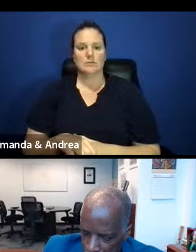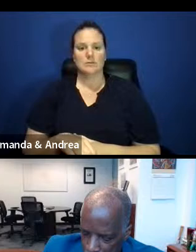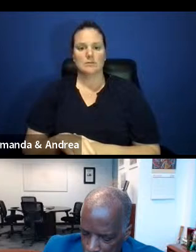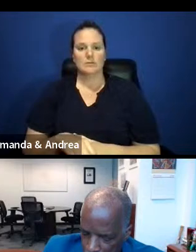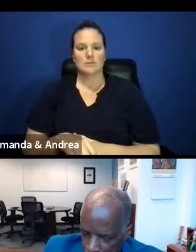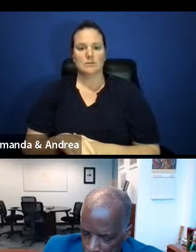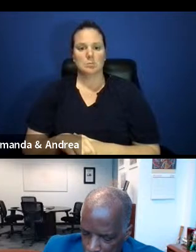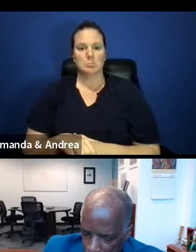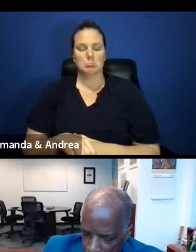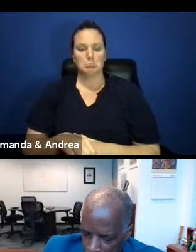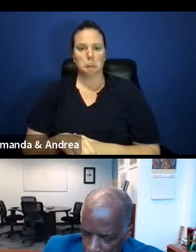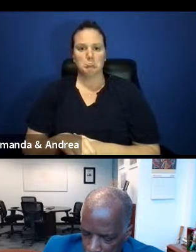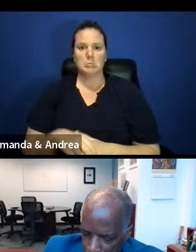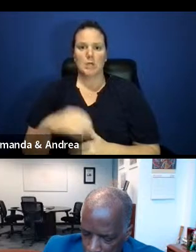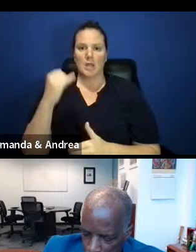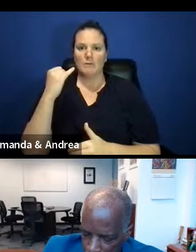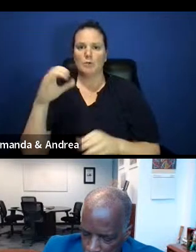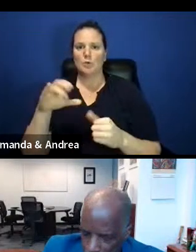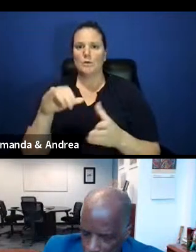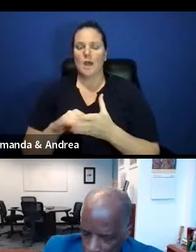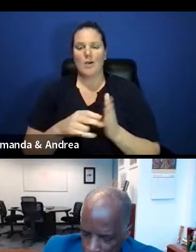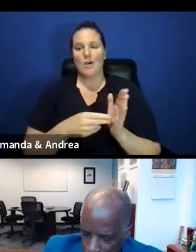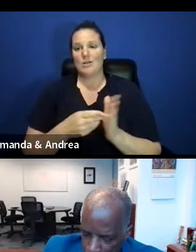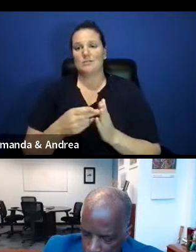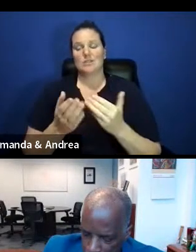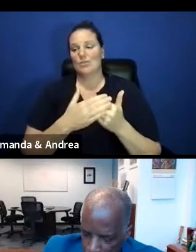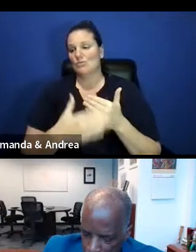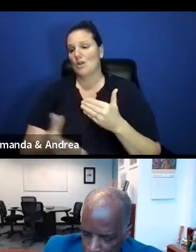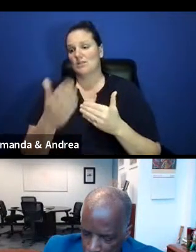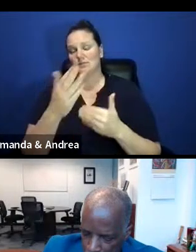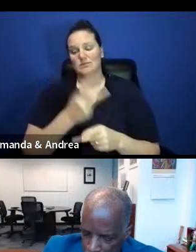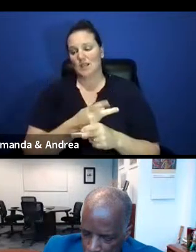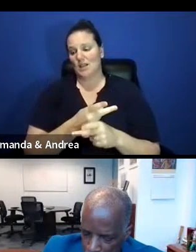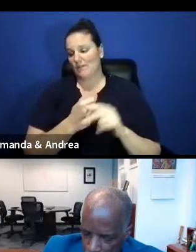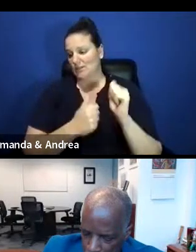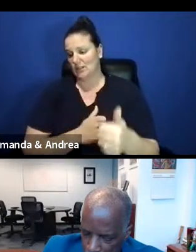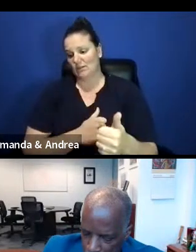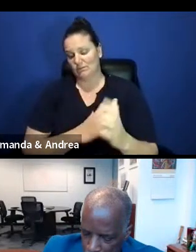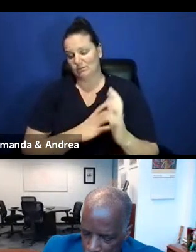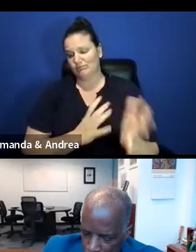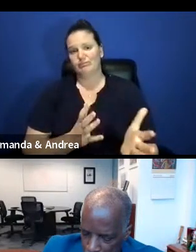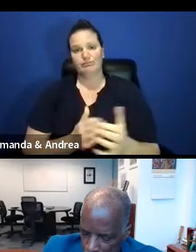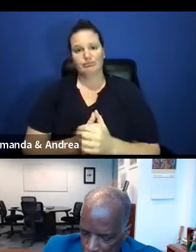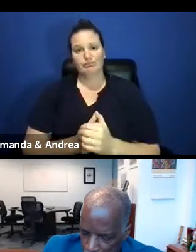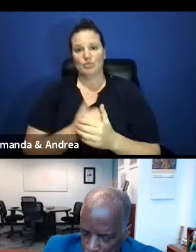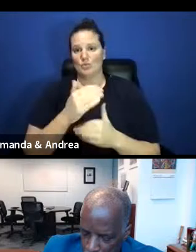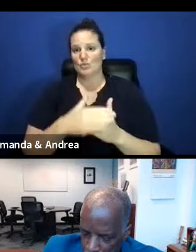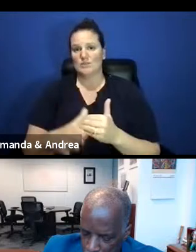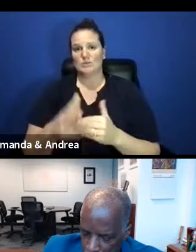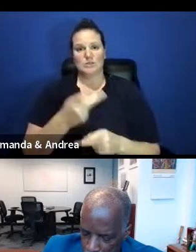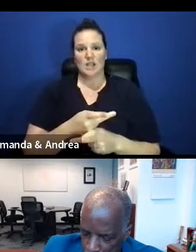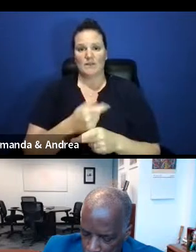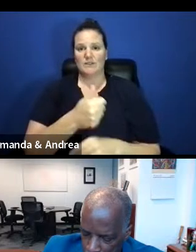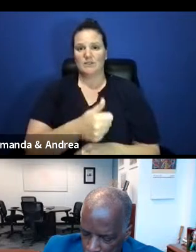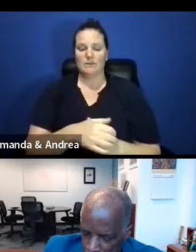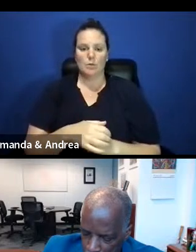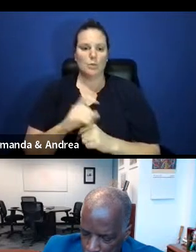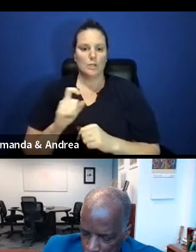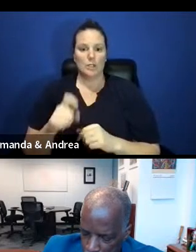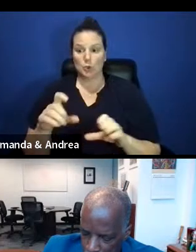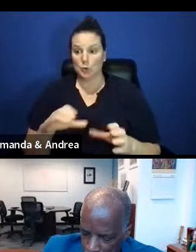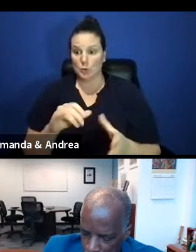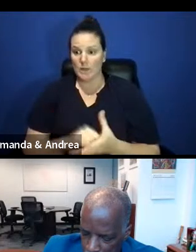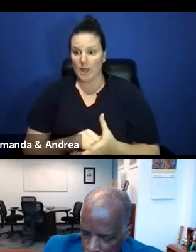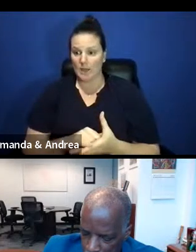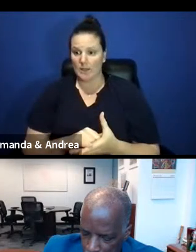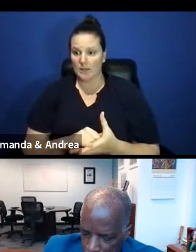that, honestly, the rest will take care of itself. The rest will take care of itself. We just need to do it. And